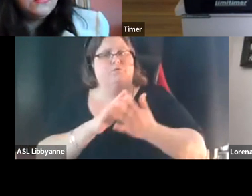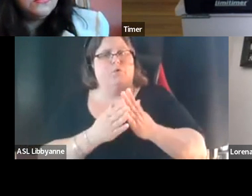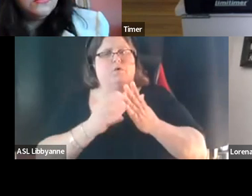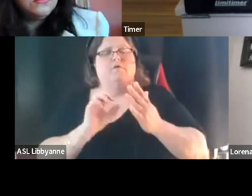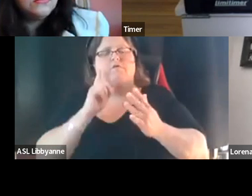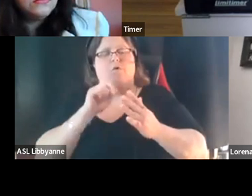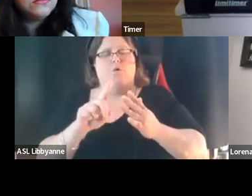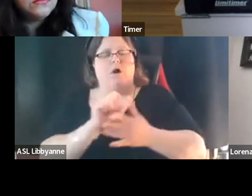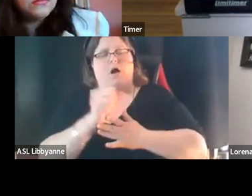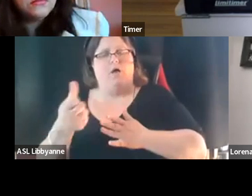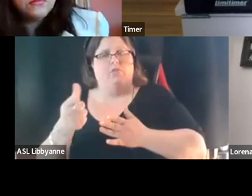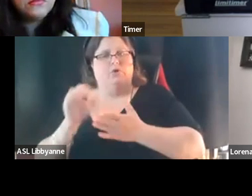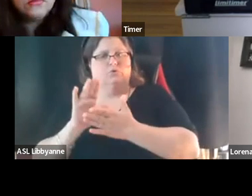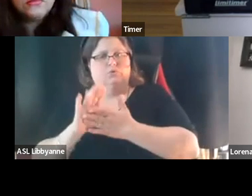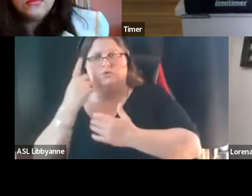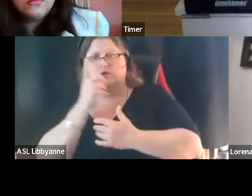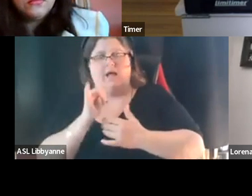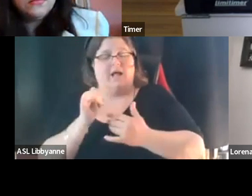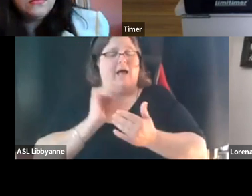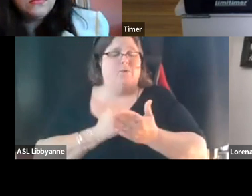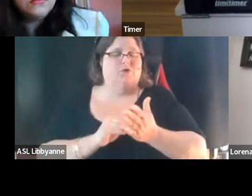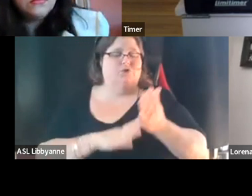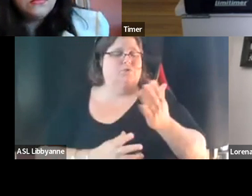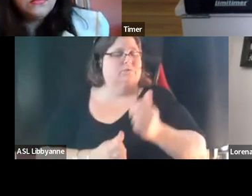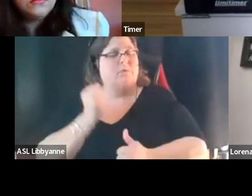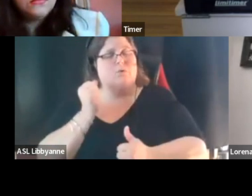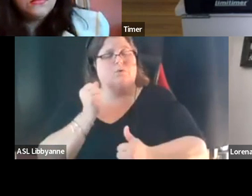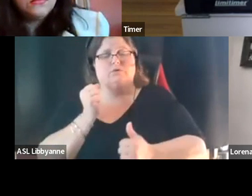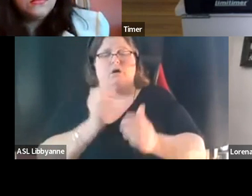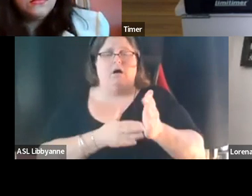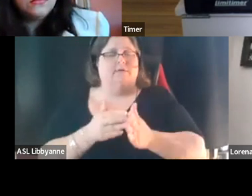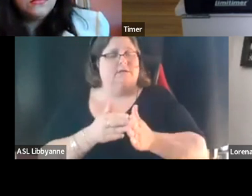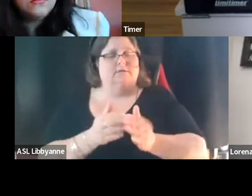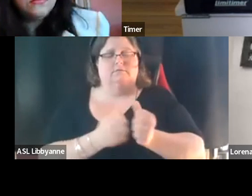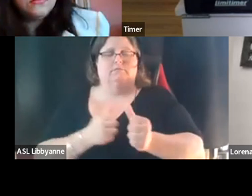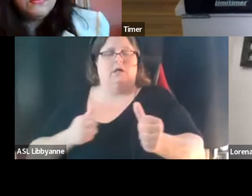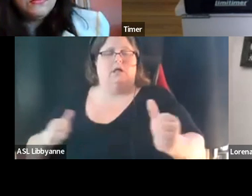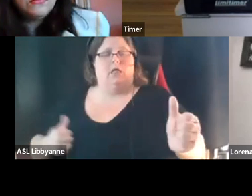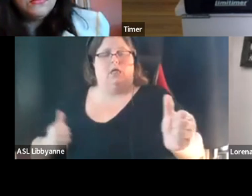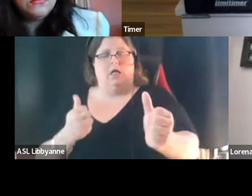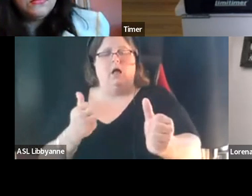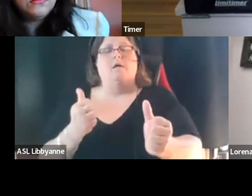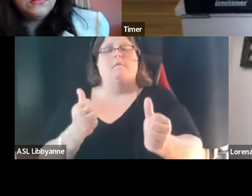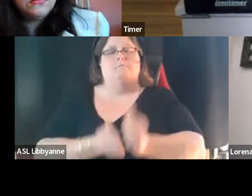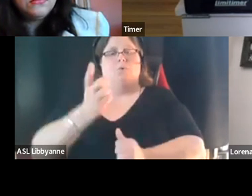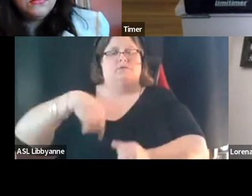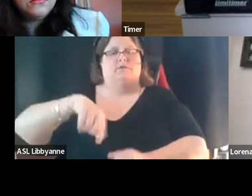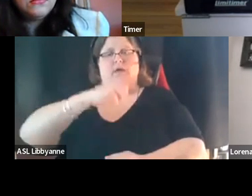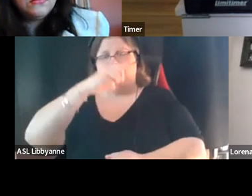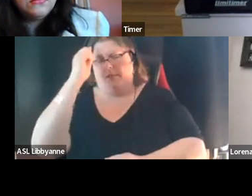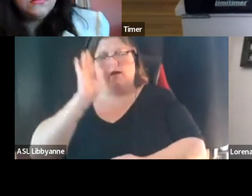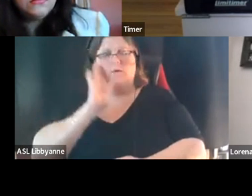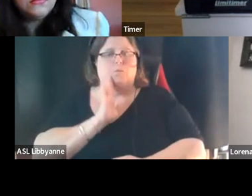most often left behind? And most of them, of course, are Black and Brown. How would you finance alternative